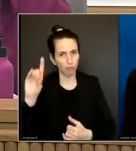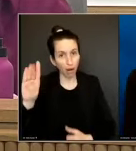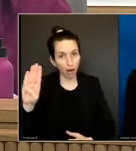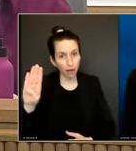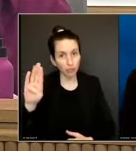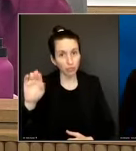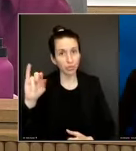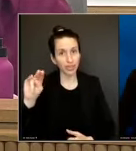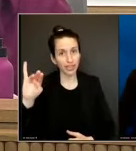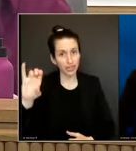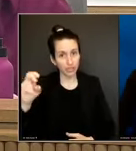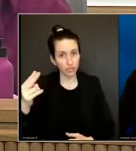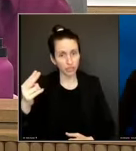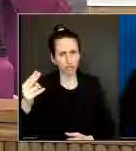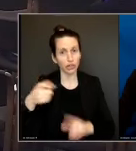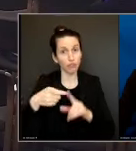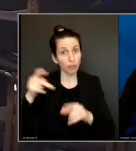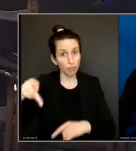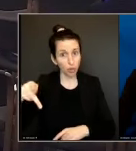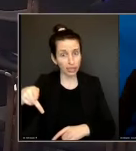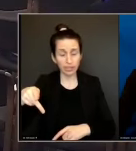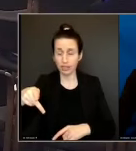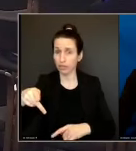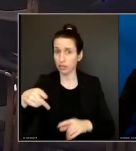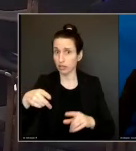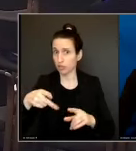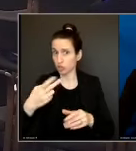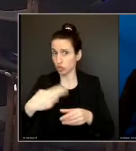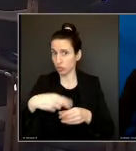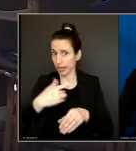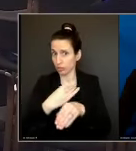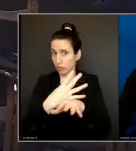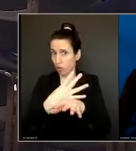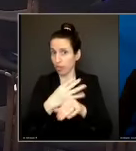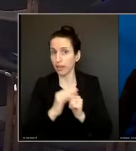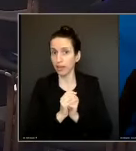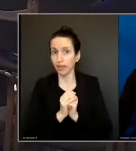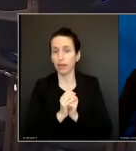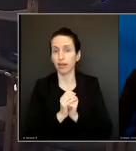Portland, joining us remotely.